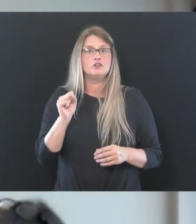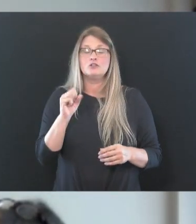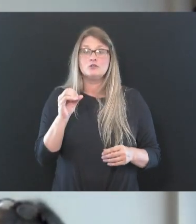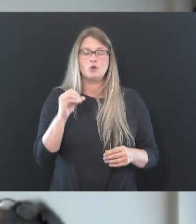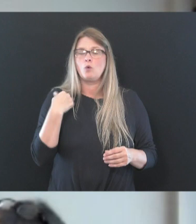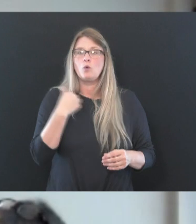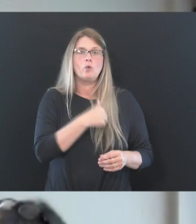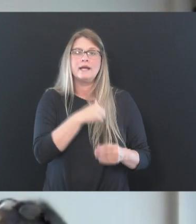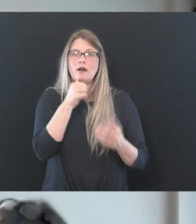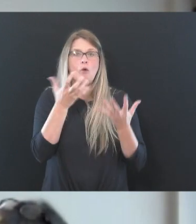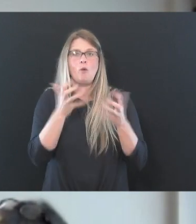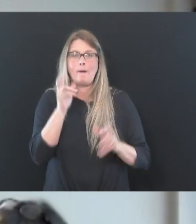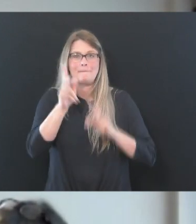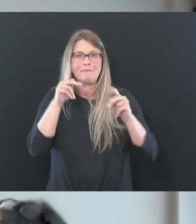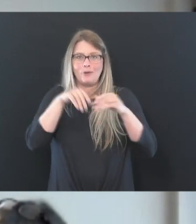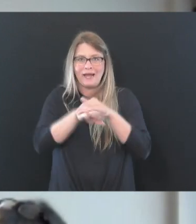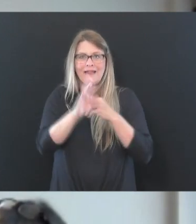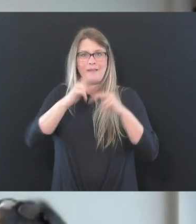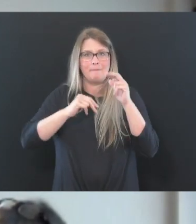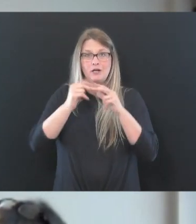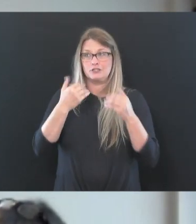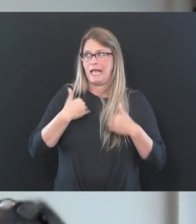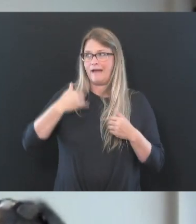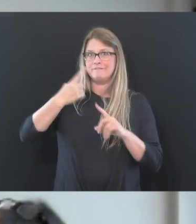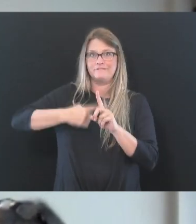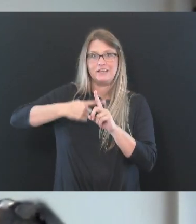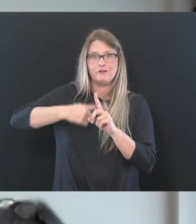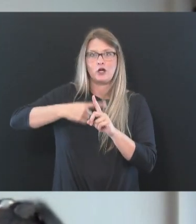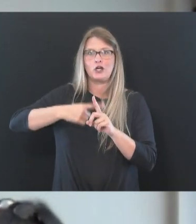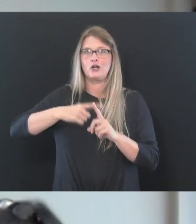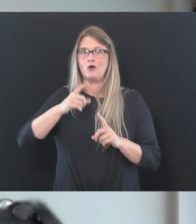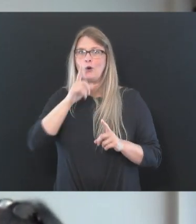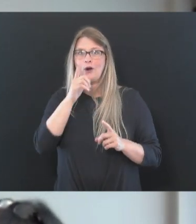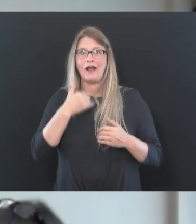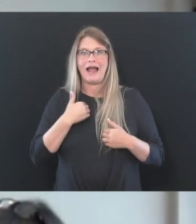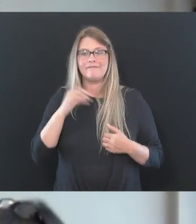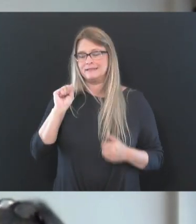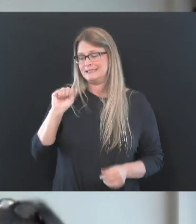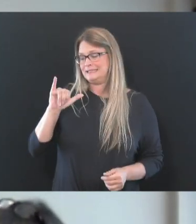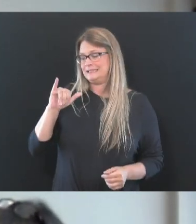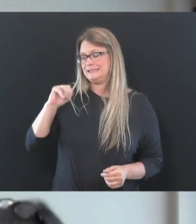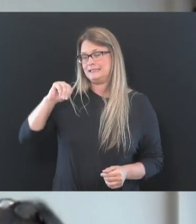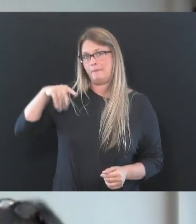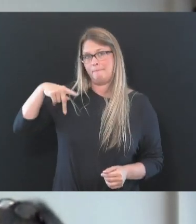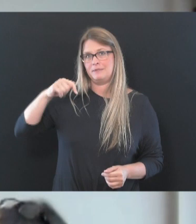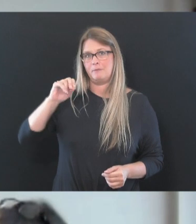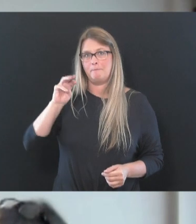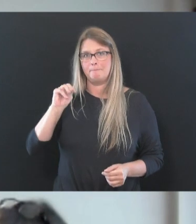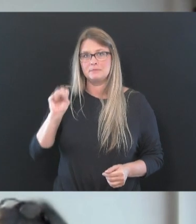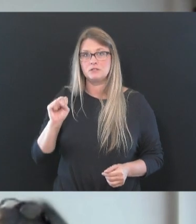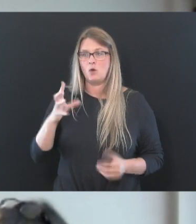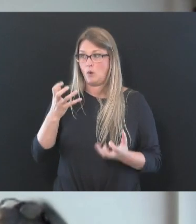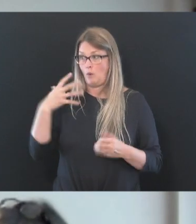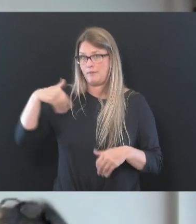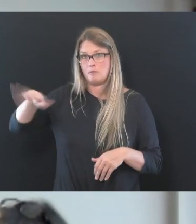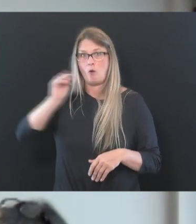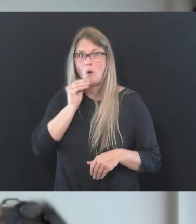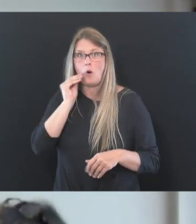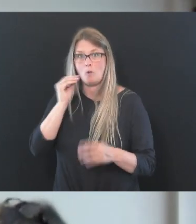in our buildings who have a fever and who have symptoms. We ask them to go home immediately